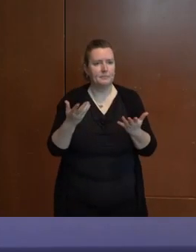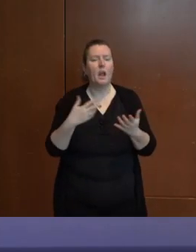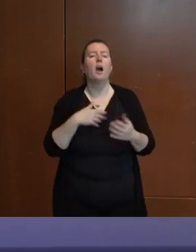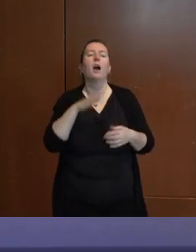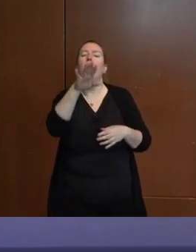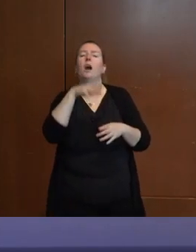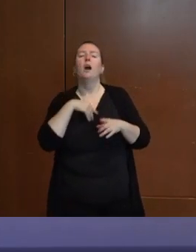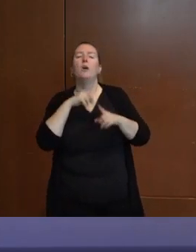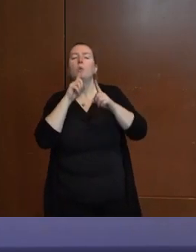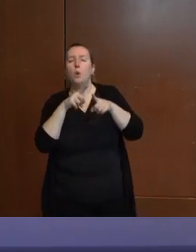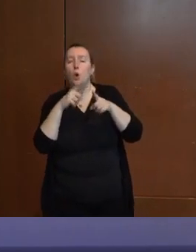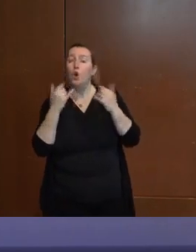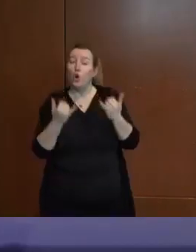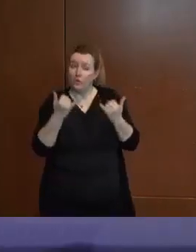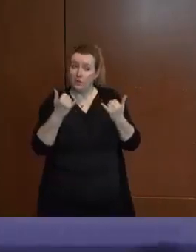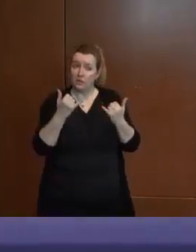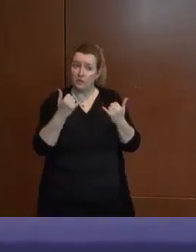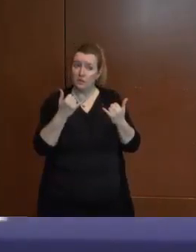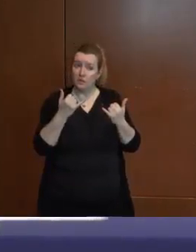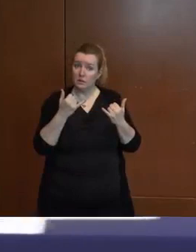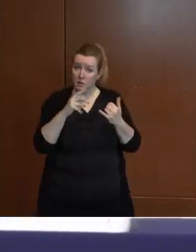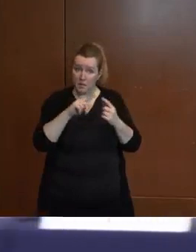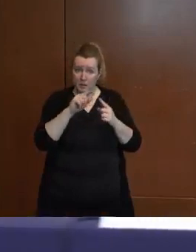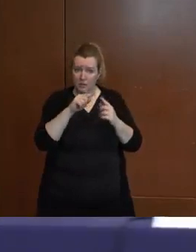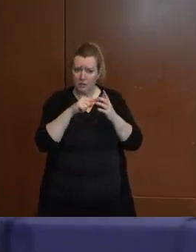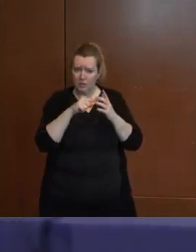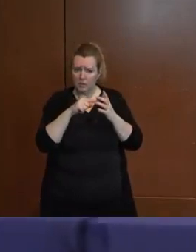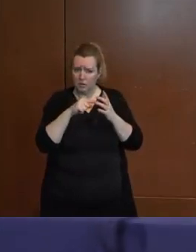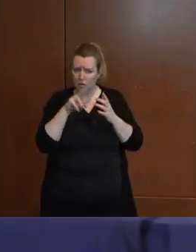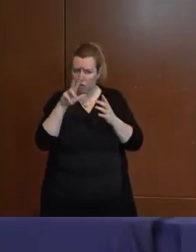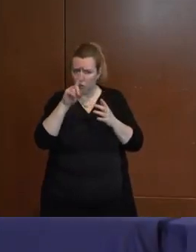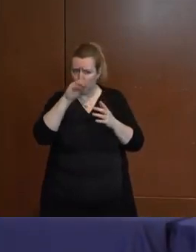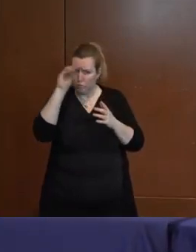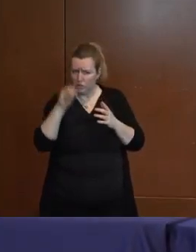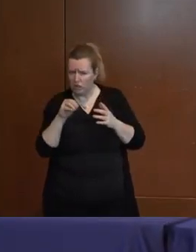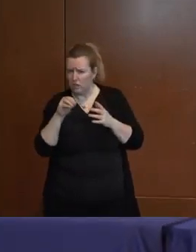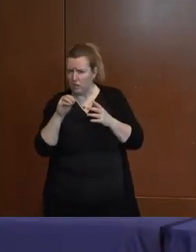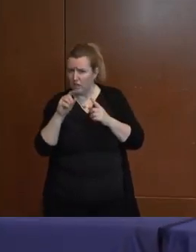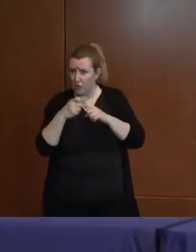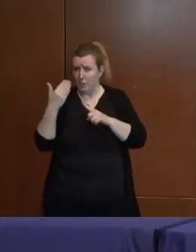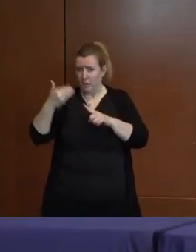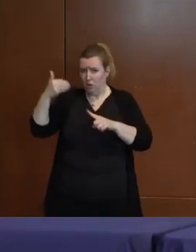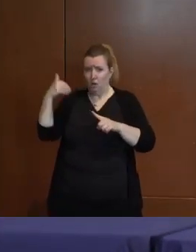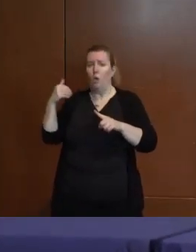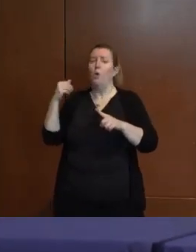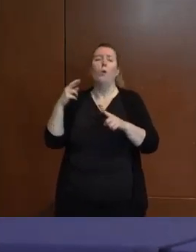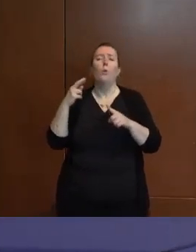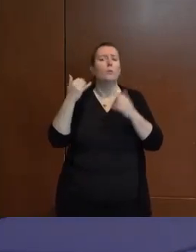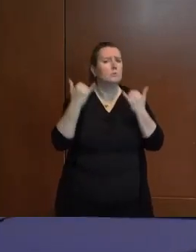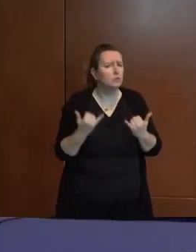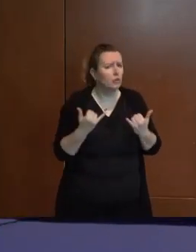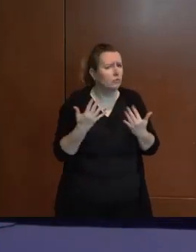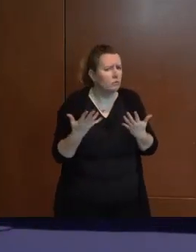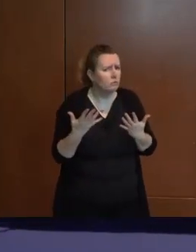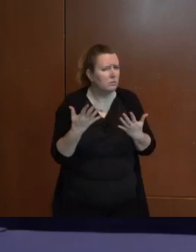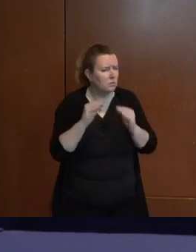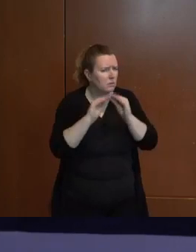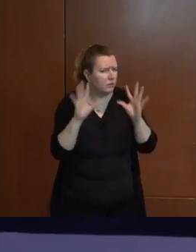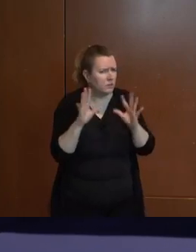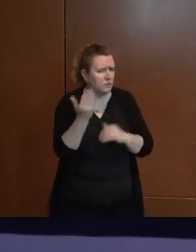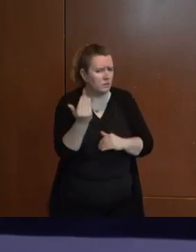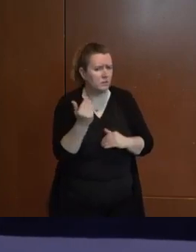we're using 31%. We would hope it would get up to 44%. If it was